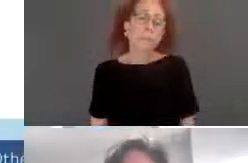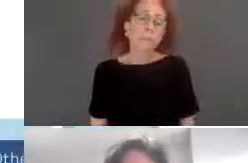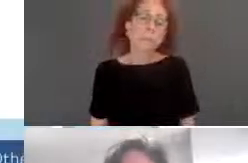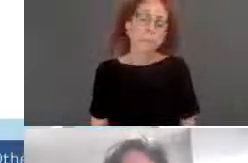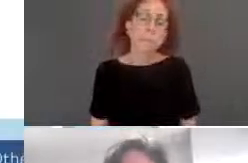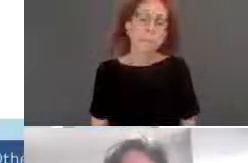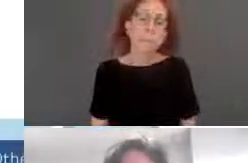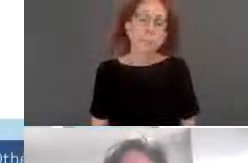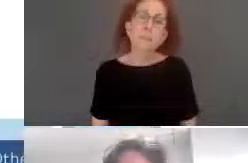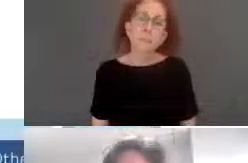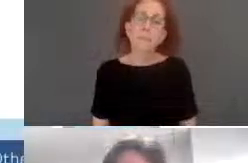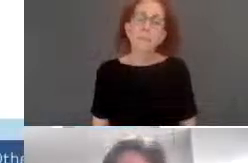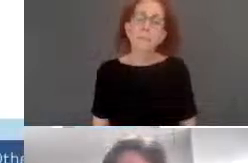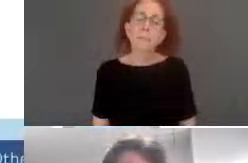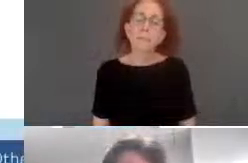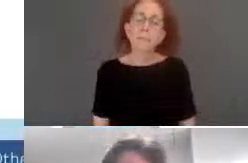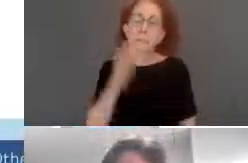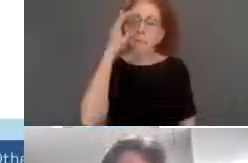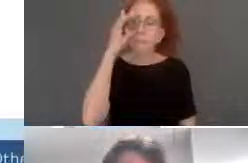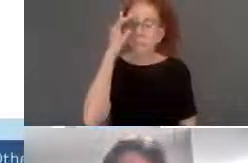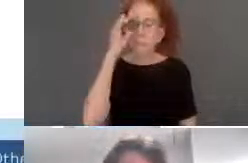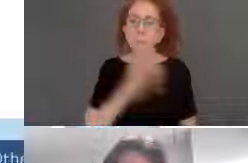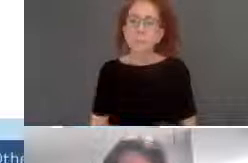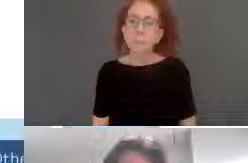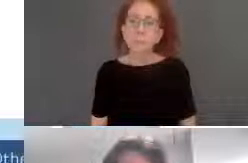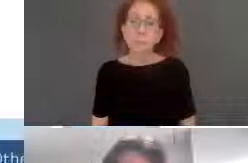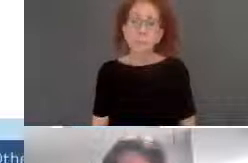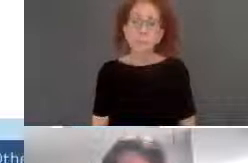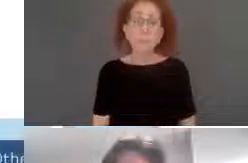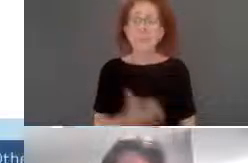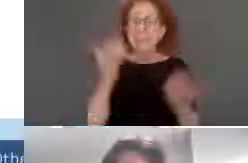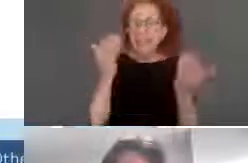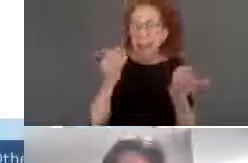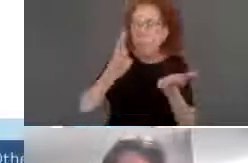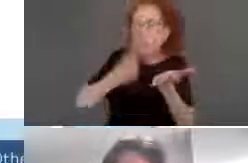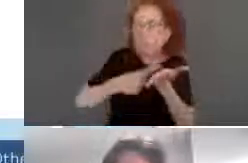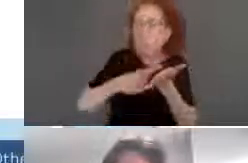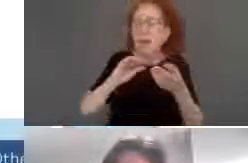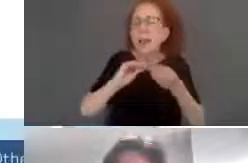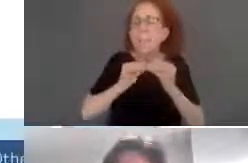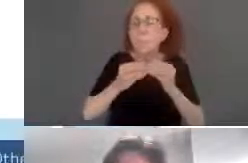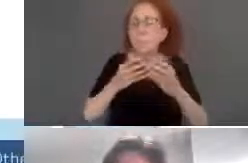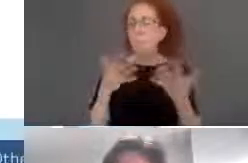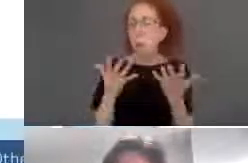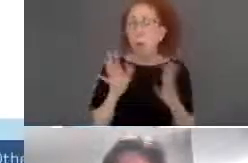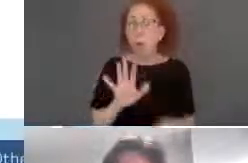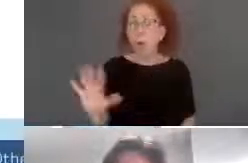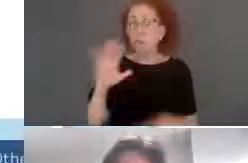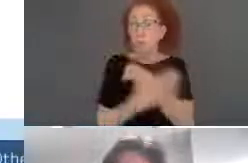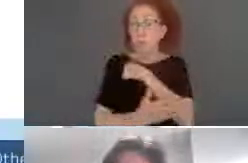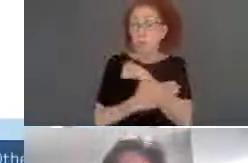So to talk a little bit about what numbers of these variants we're seeing across the country